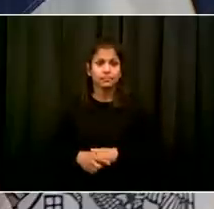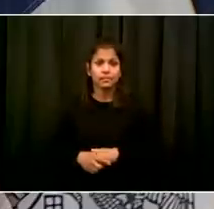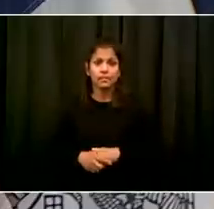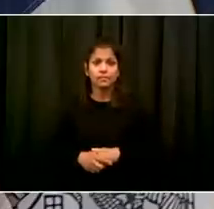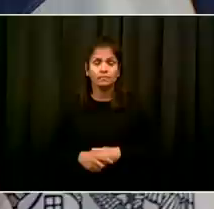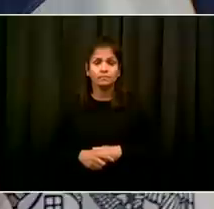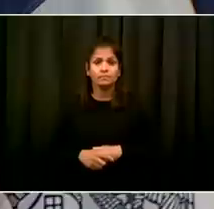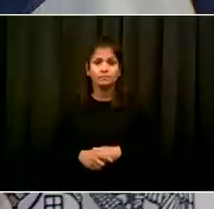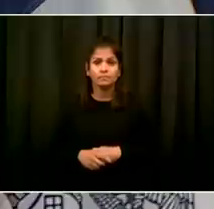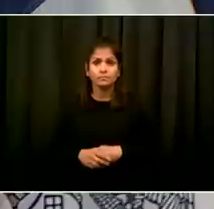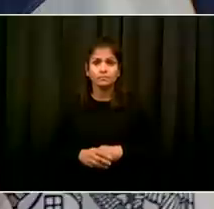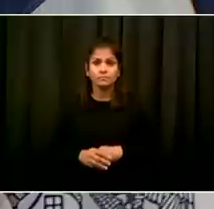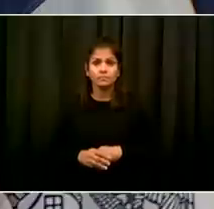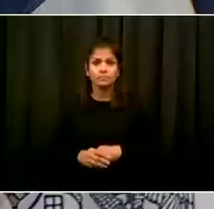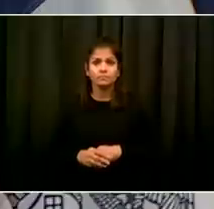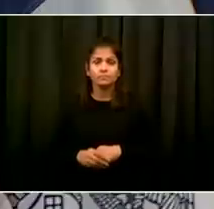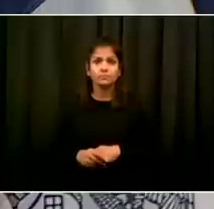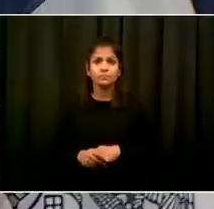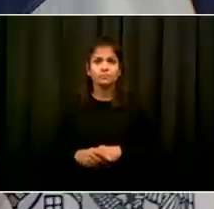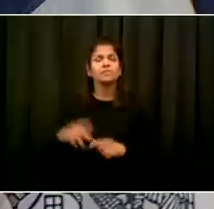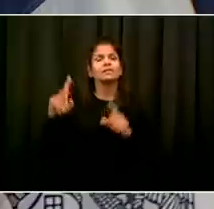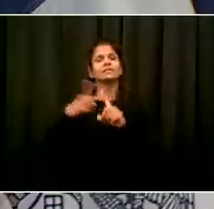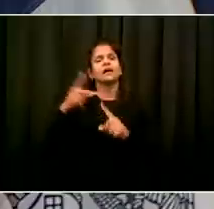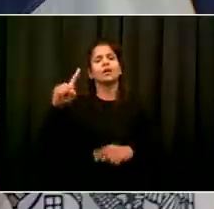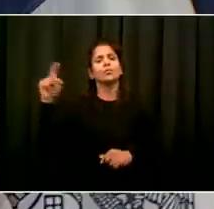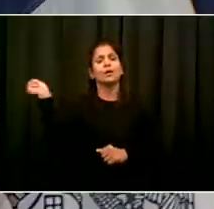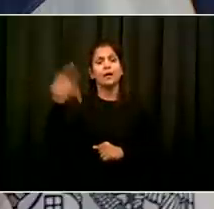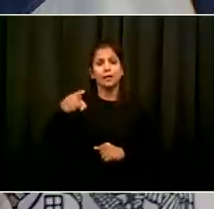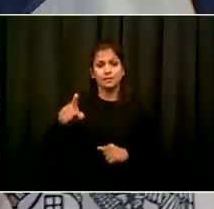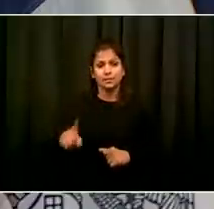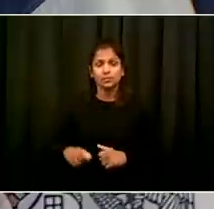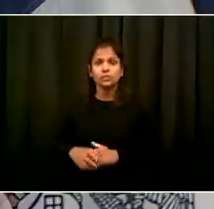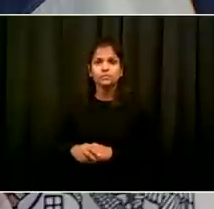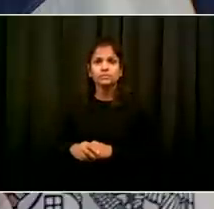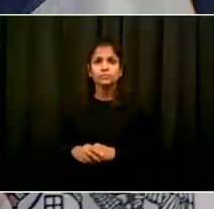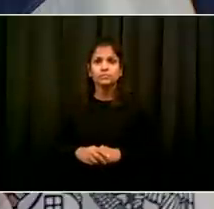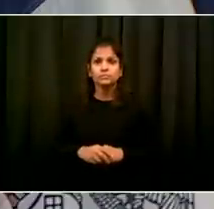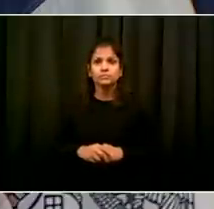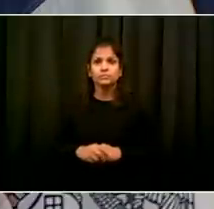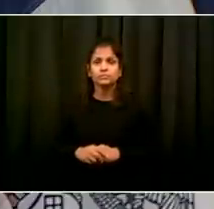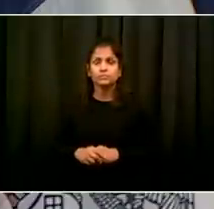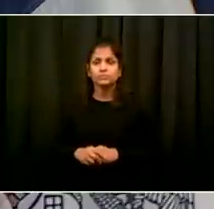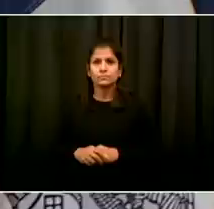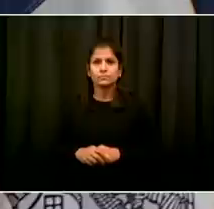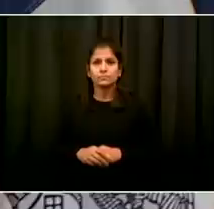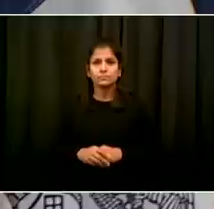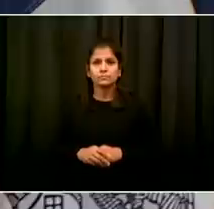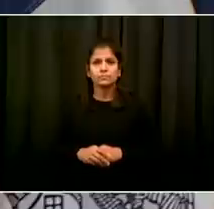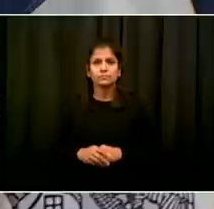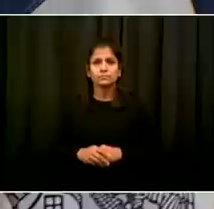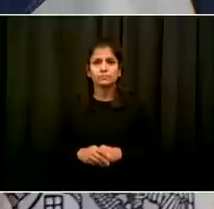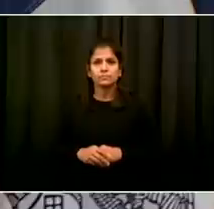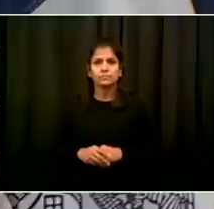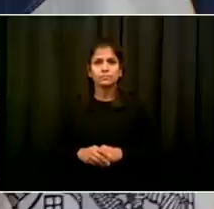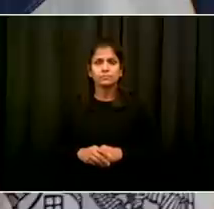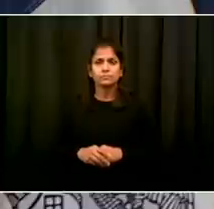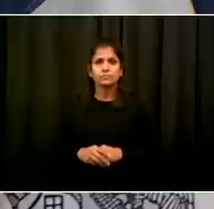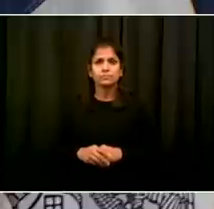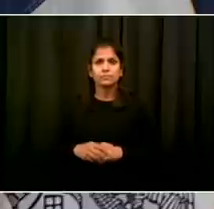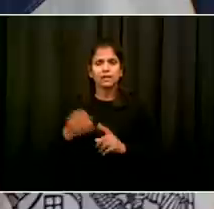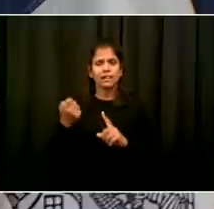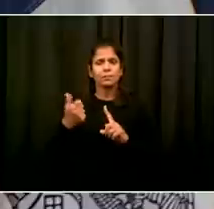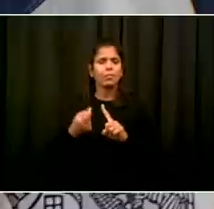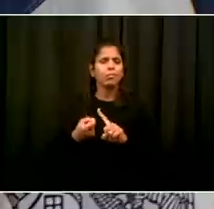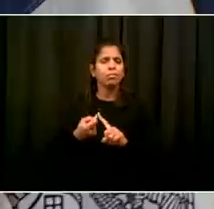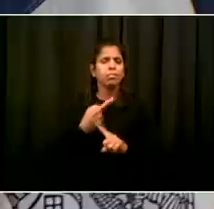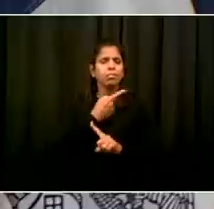Thanks. I also wondered whether this is a bit of an offbeat question, I guess, but in trying to